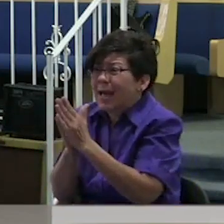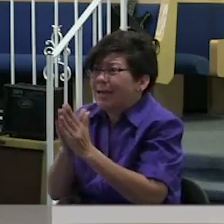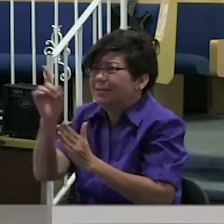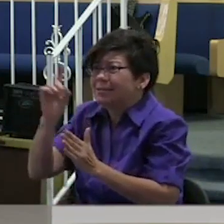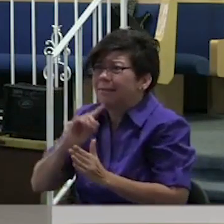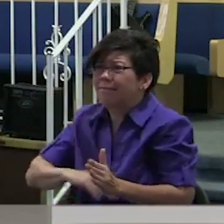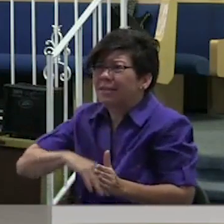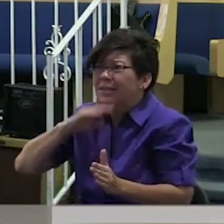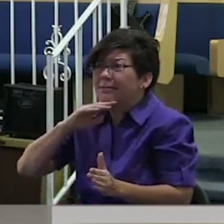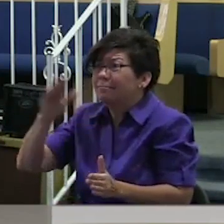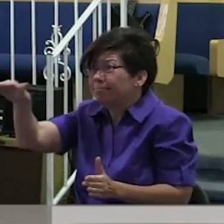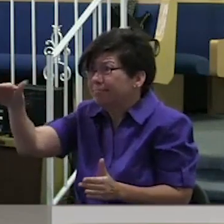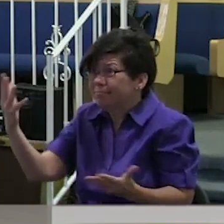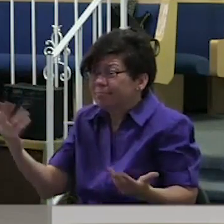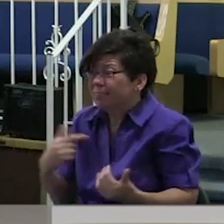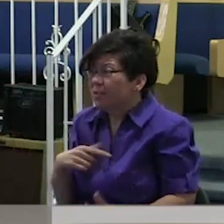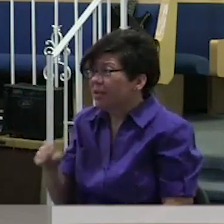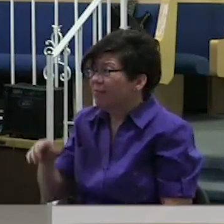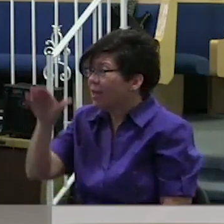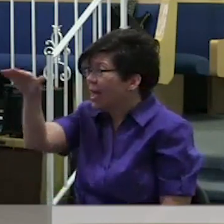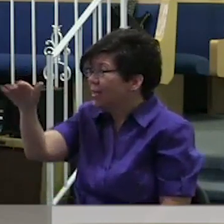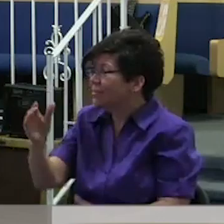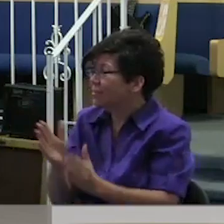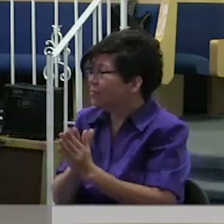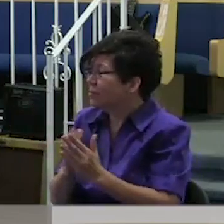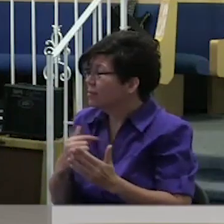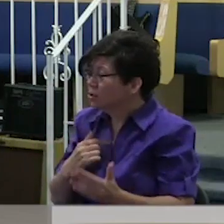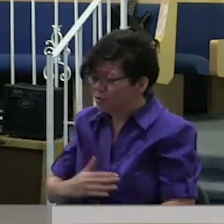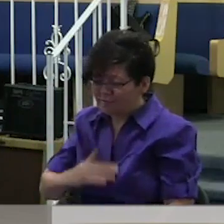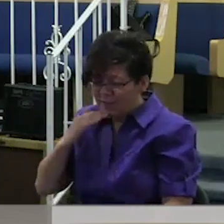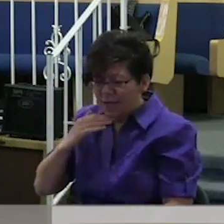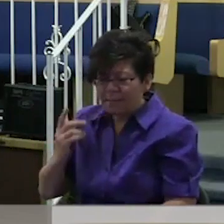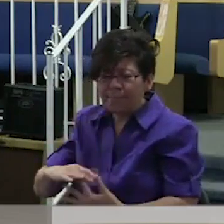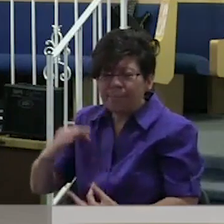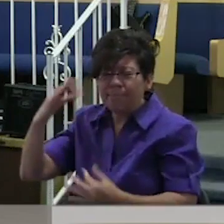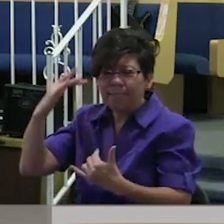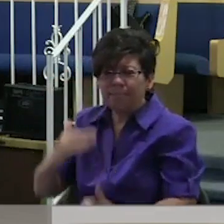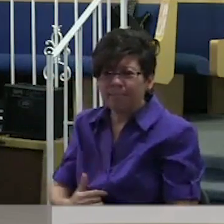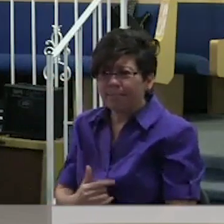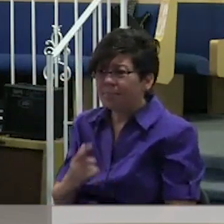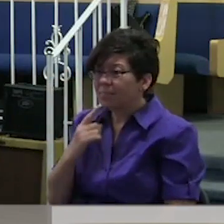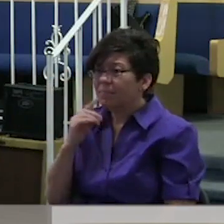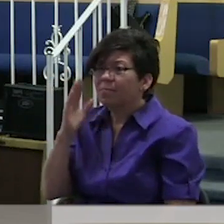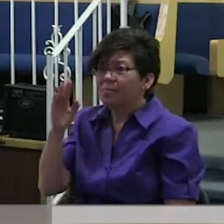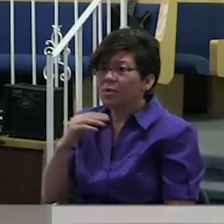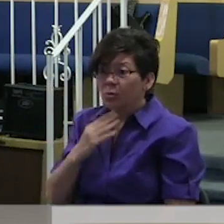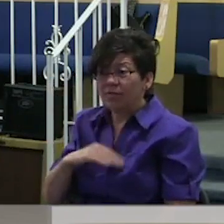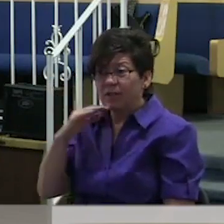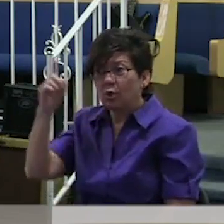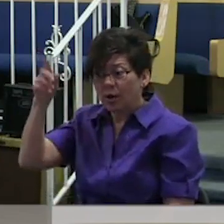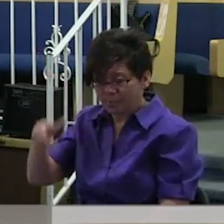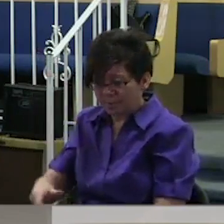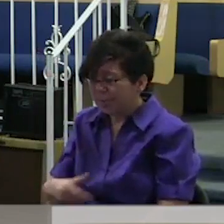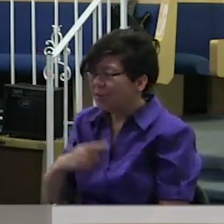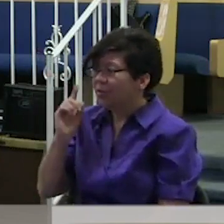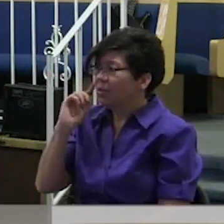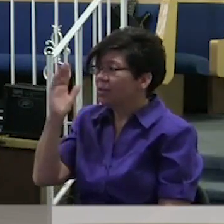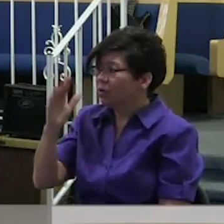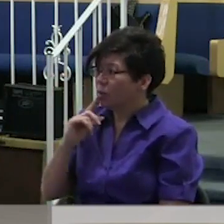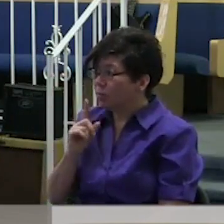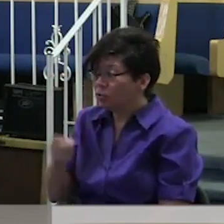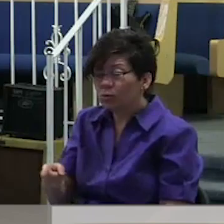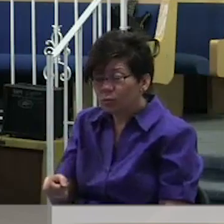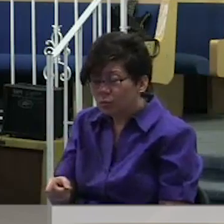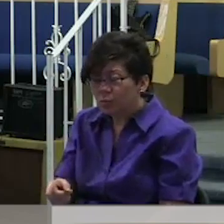fill you up. All you got to do is ask him to fill you up, and he'll fill you up. If that be true to